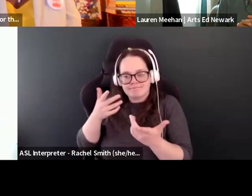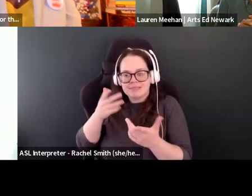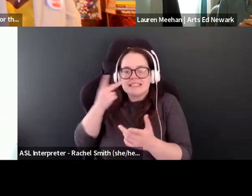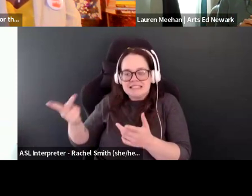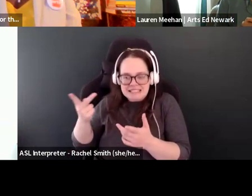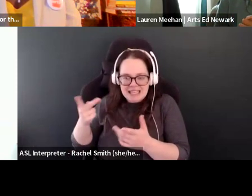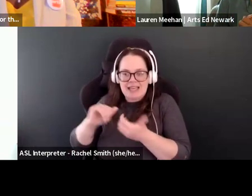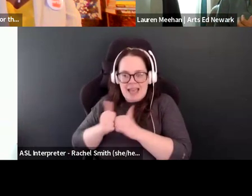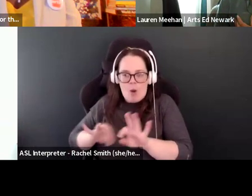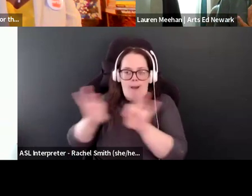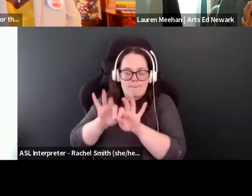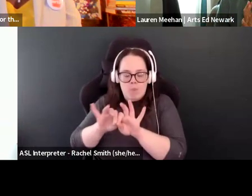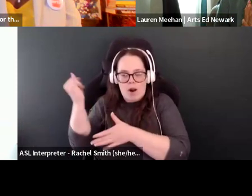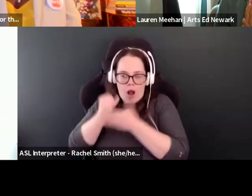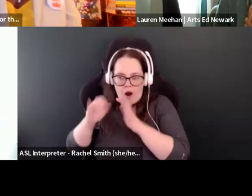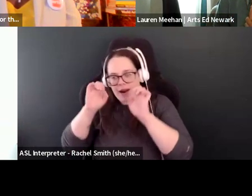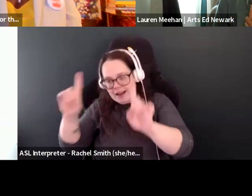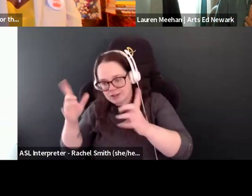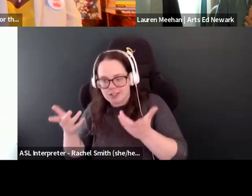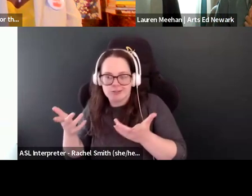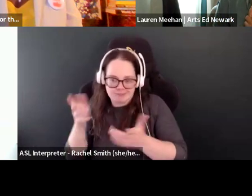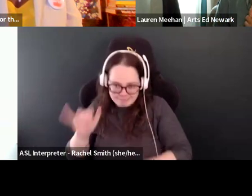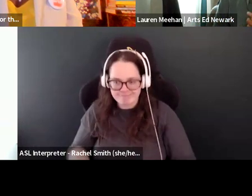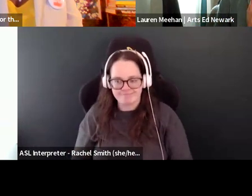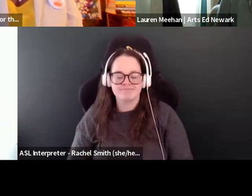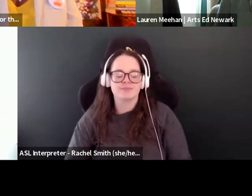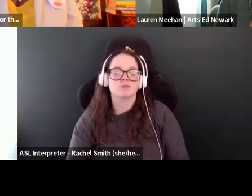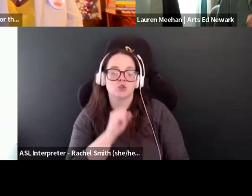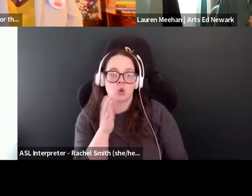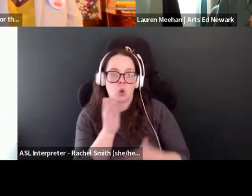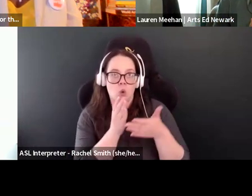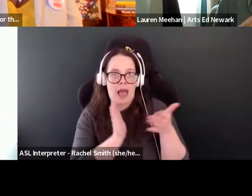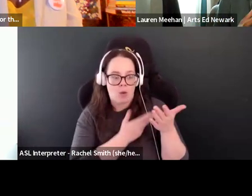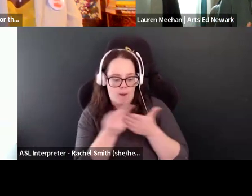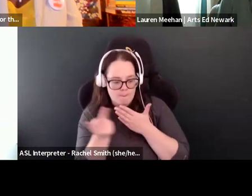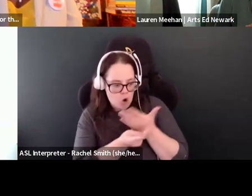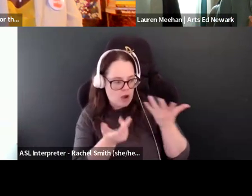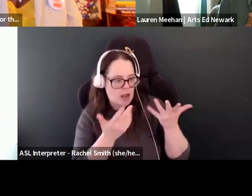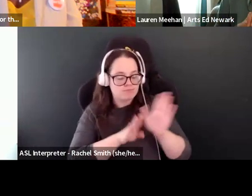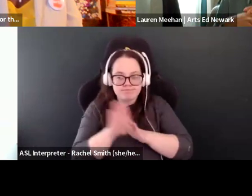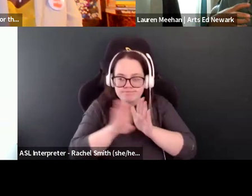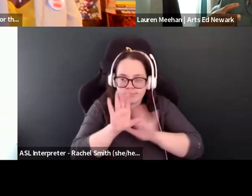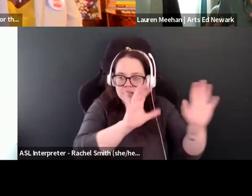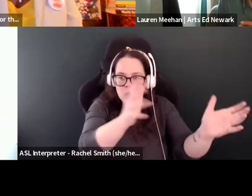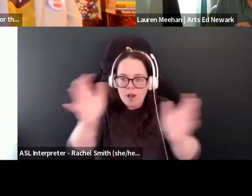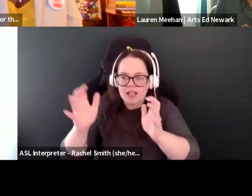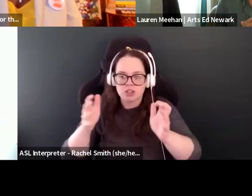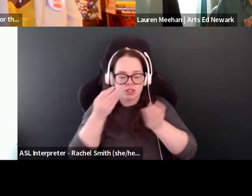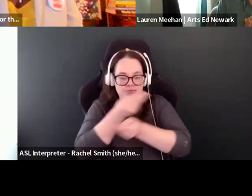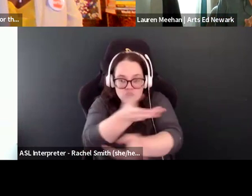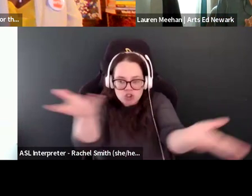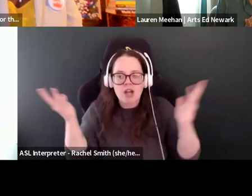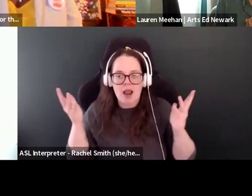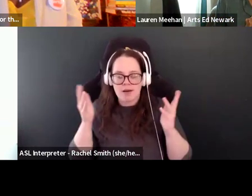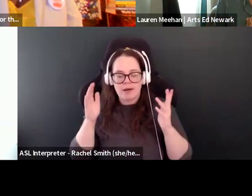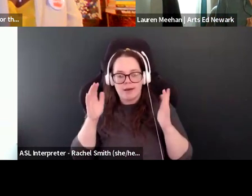of ways that in the programs we run, we're building these coalitions, we're sharing information, we're educating the